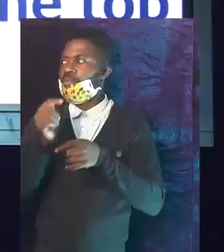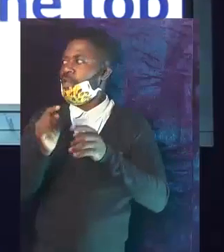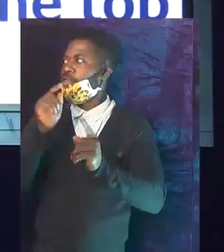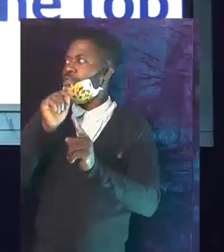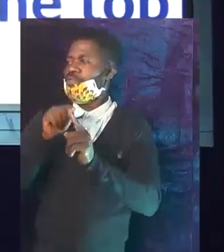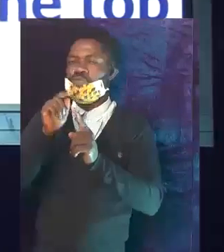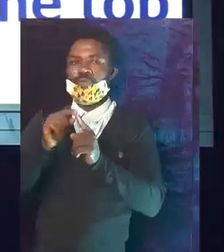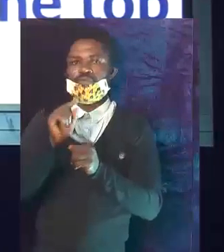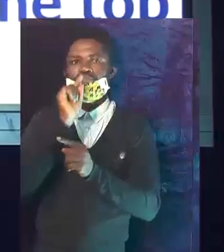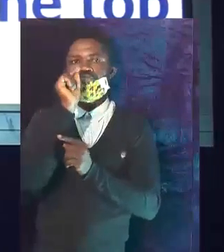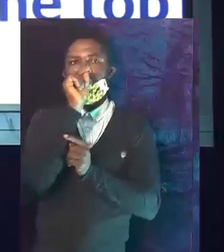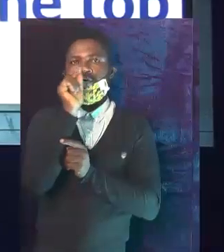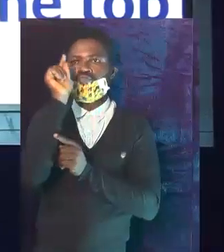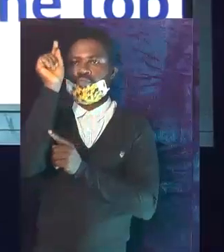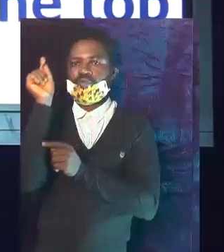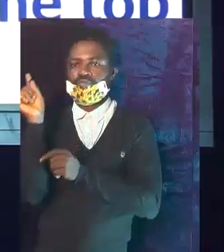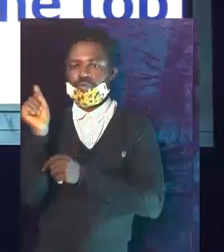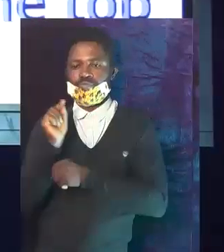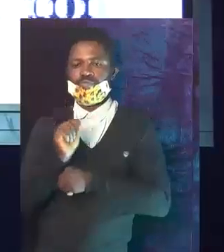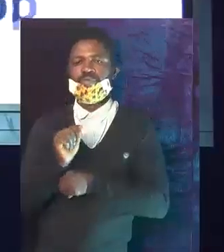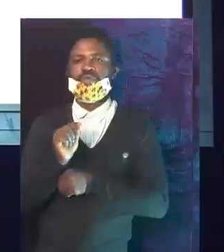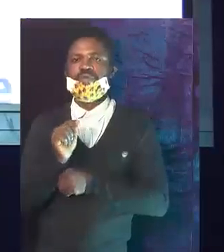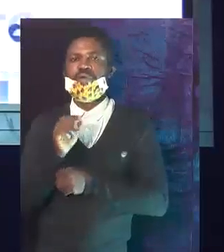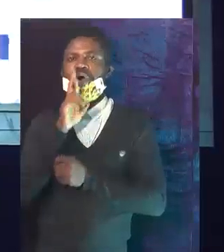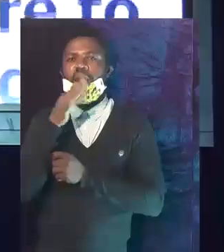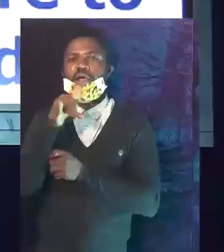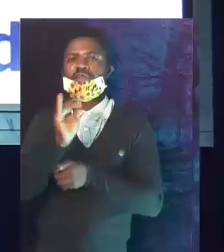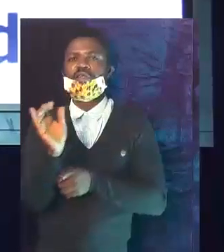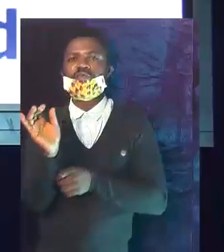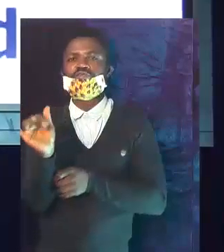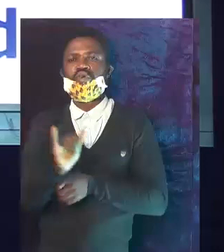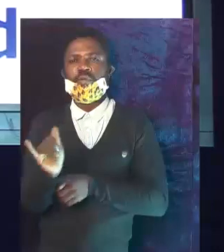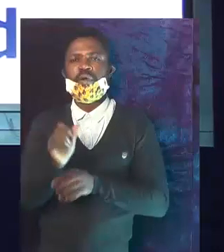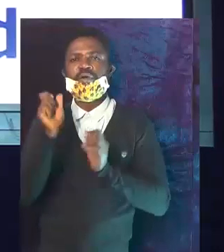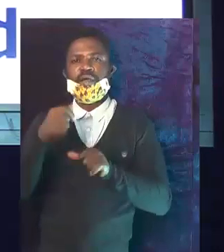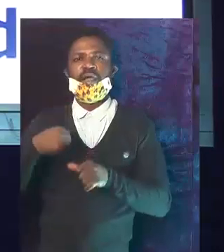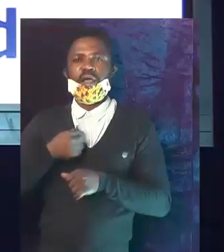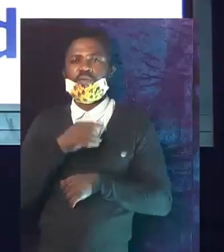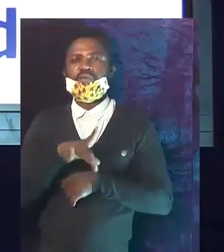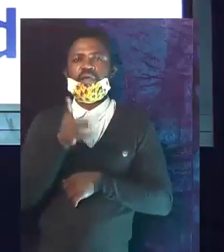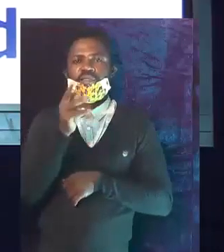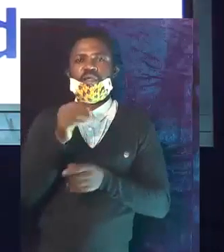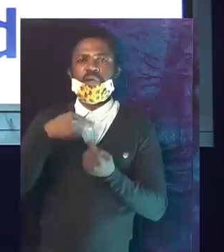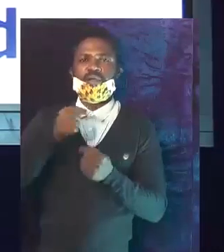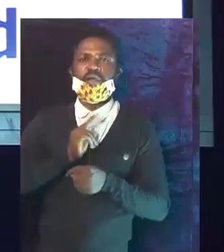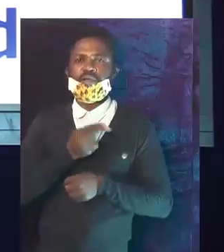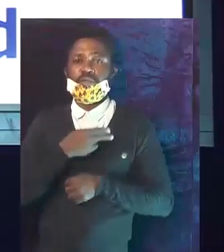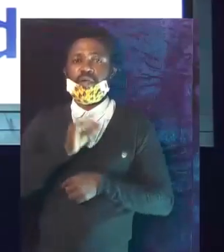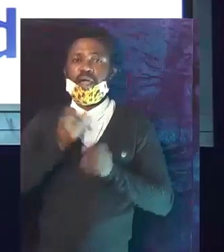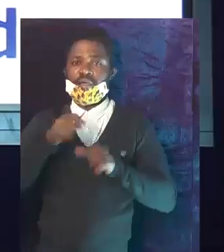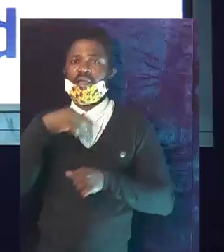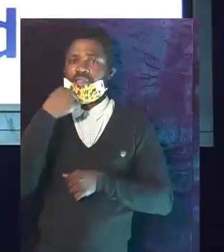1, 2, 3, and then 4 at the base. So, but are they common? Can we find them around us? They're very, very rare. But I can tell